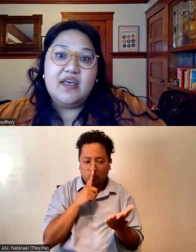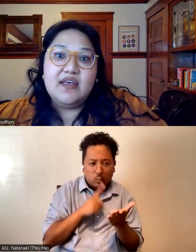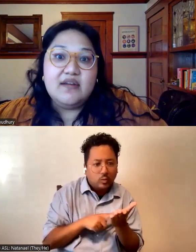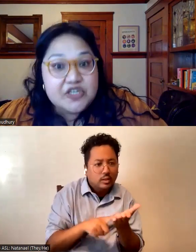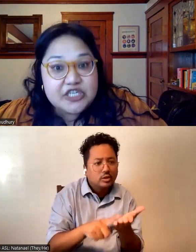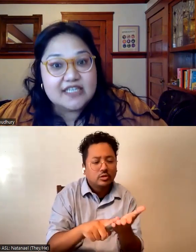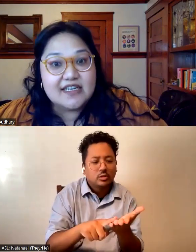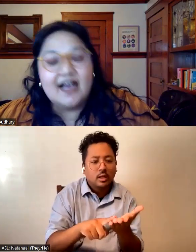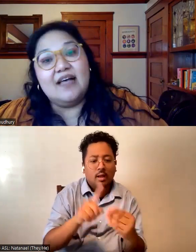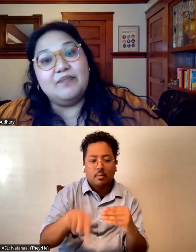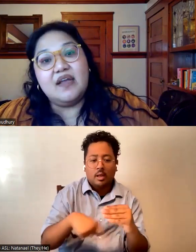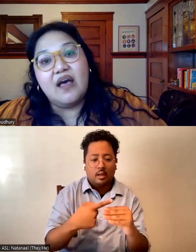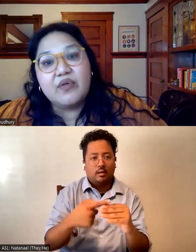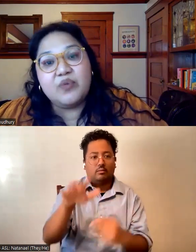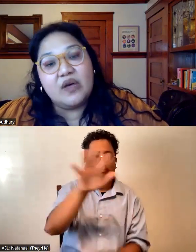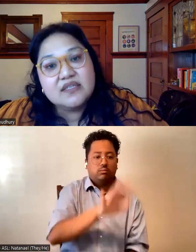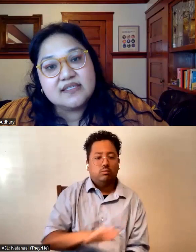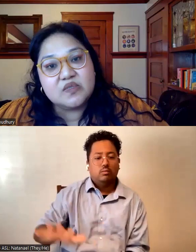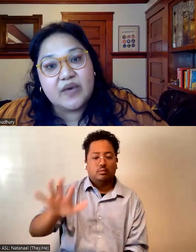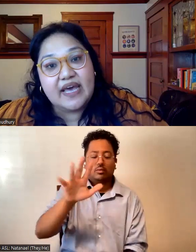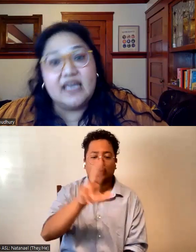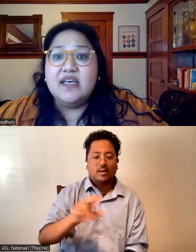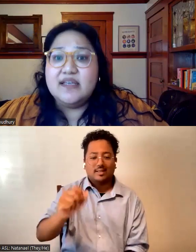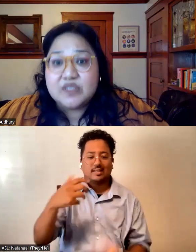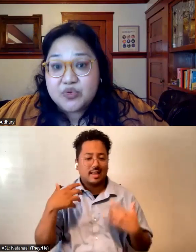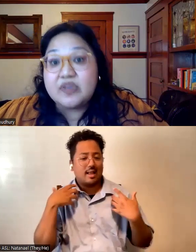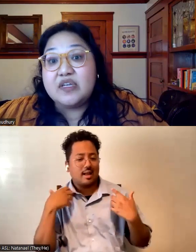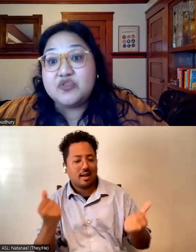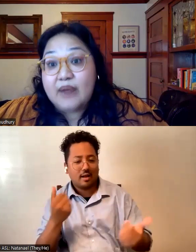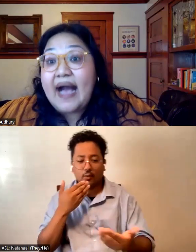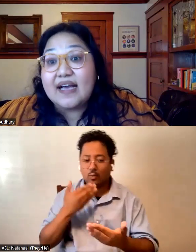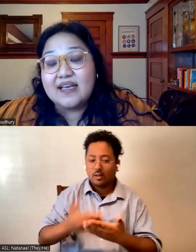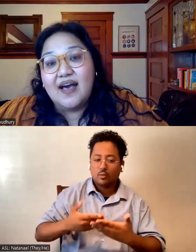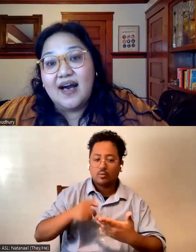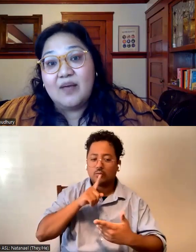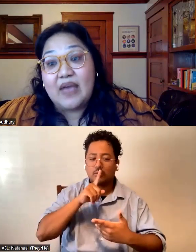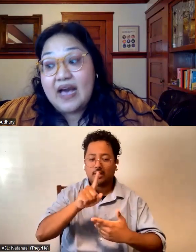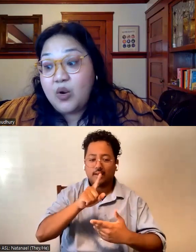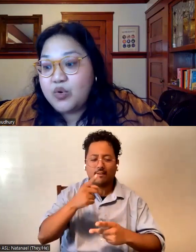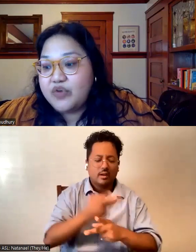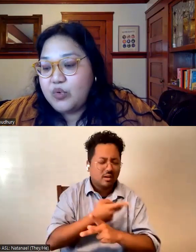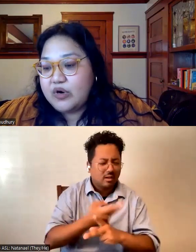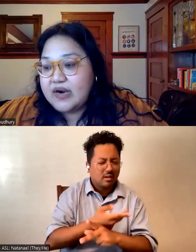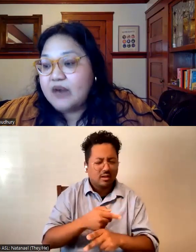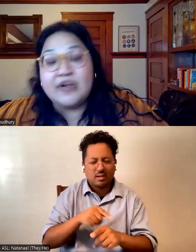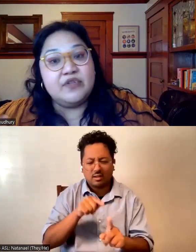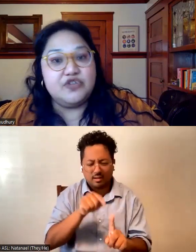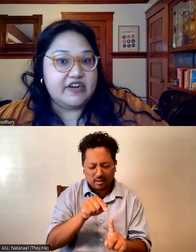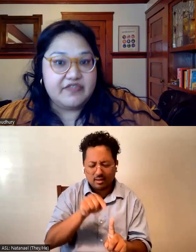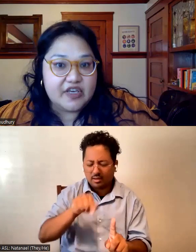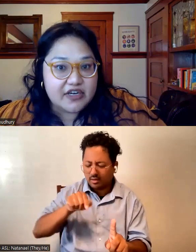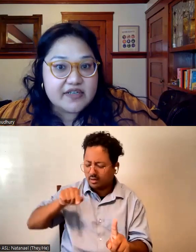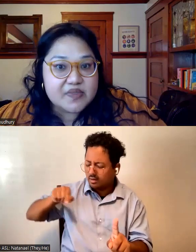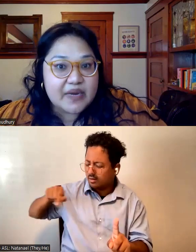about nation and health and wellness in this way is to really track how for our